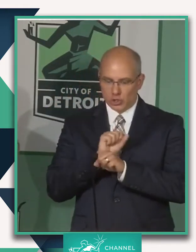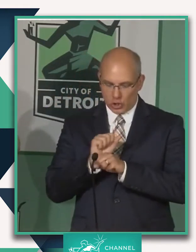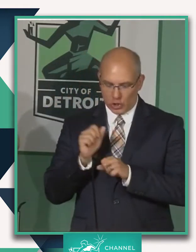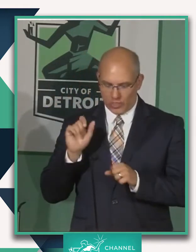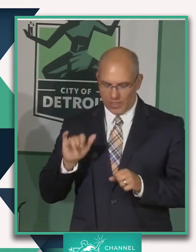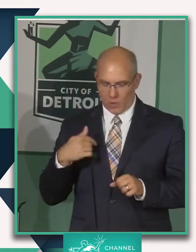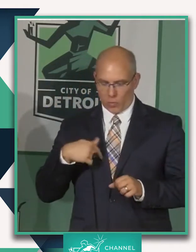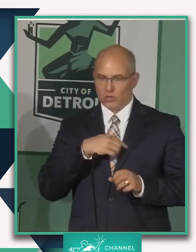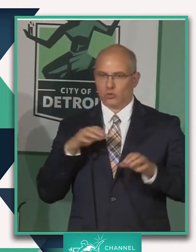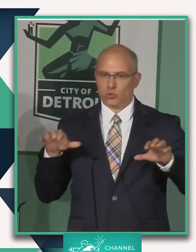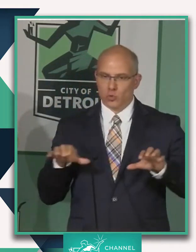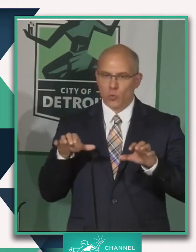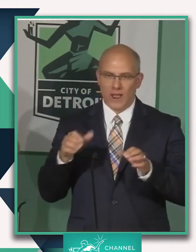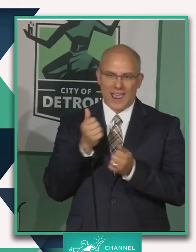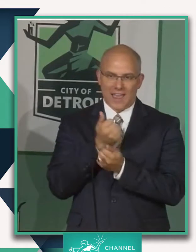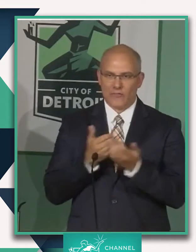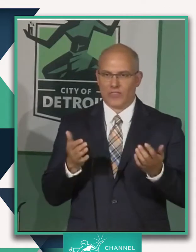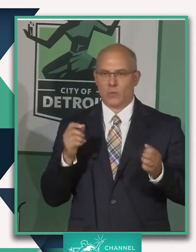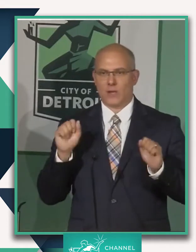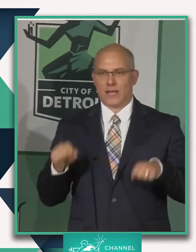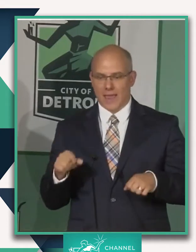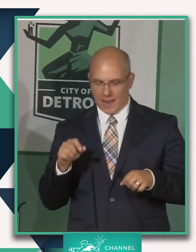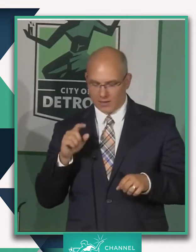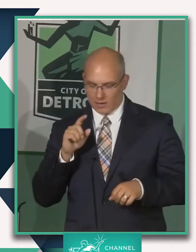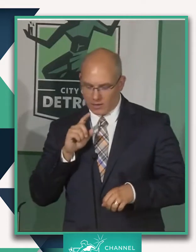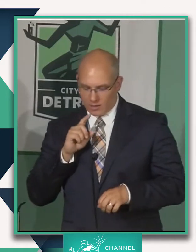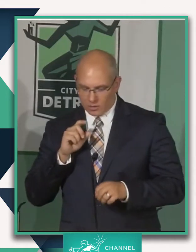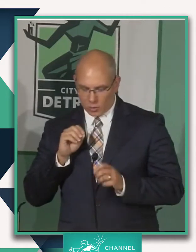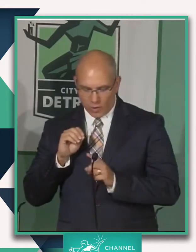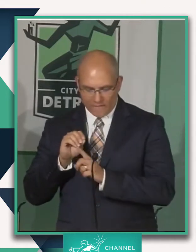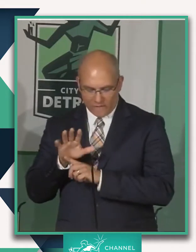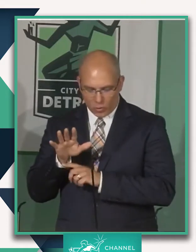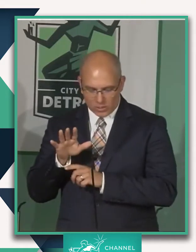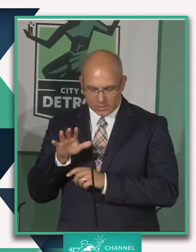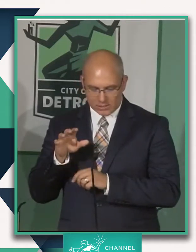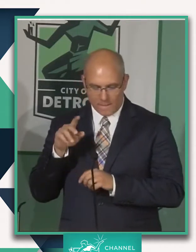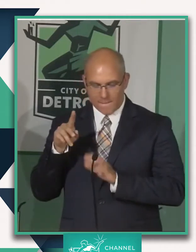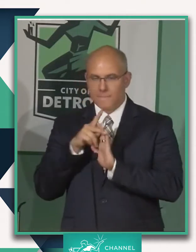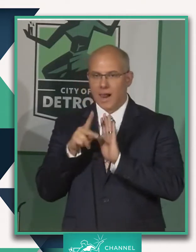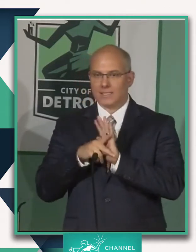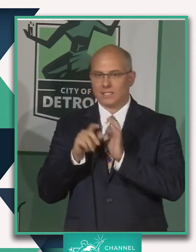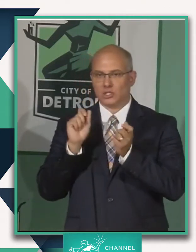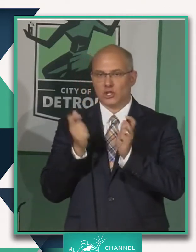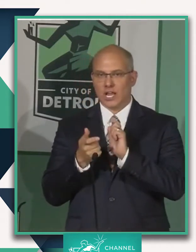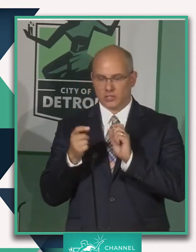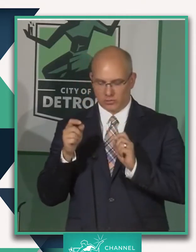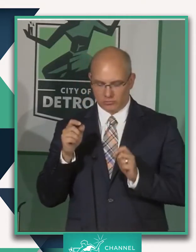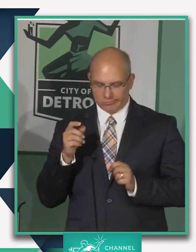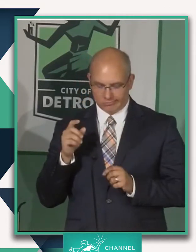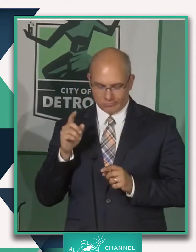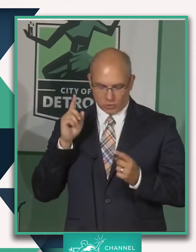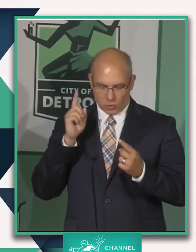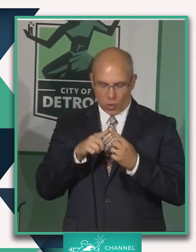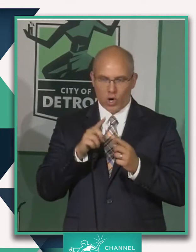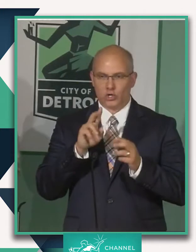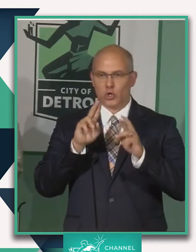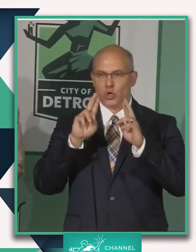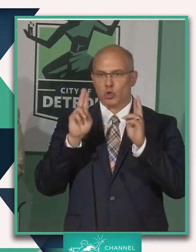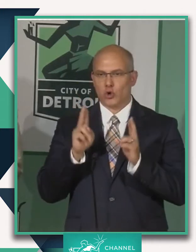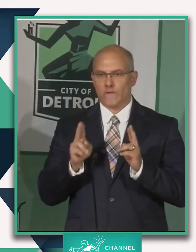opportunity now to ensure that we do everything that we can to influence policy